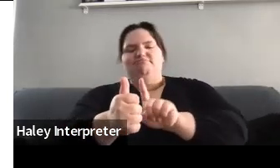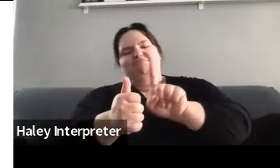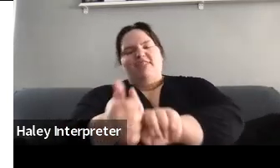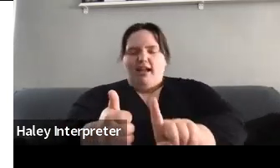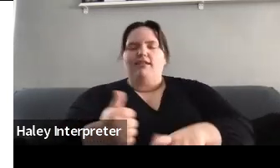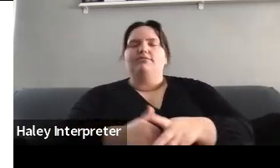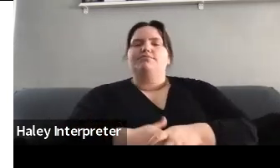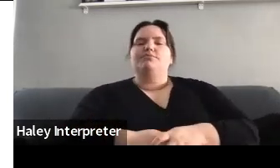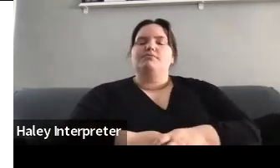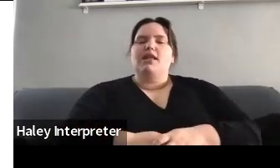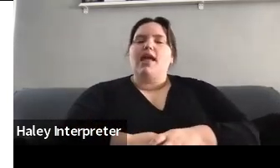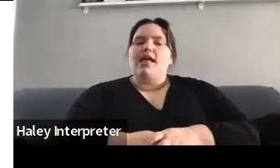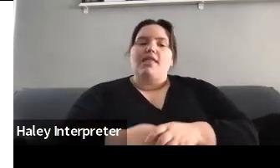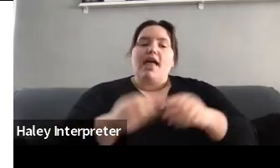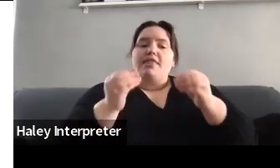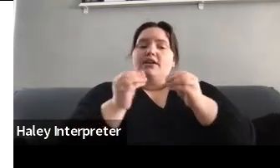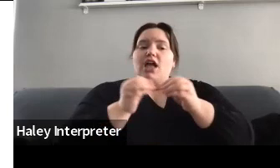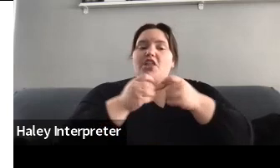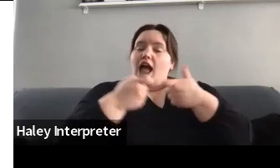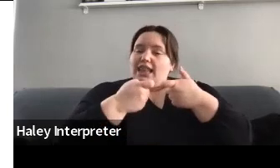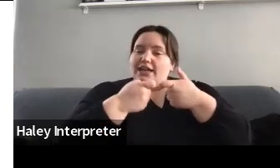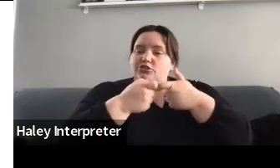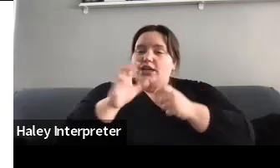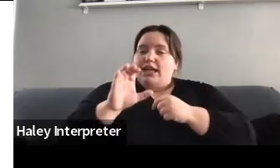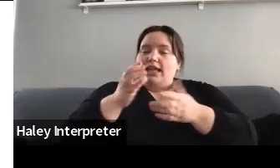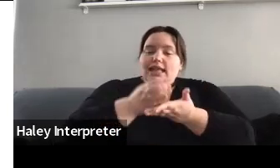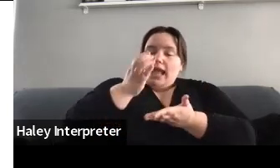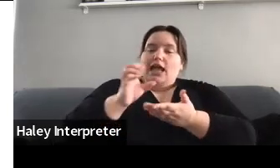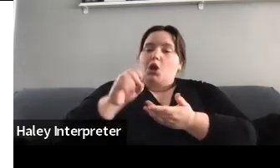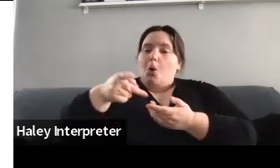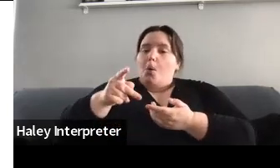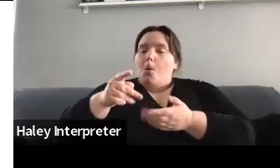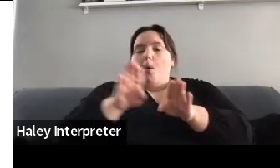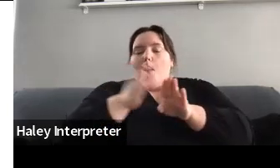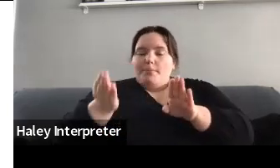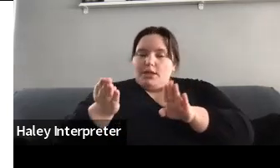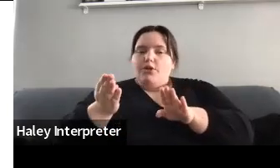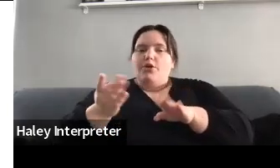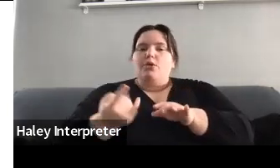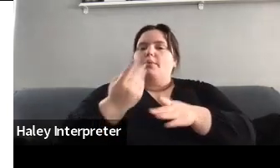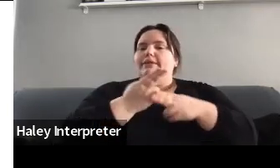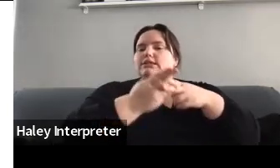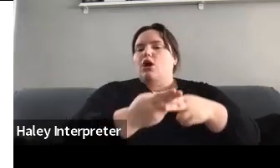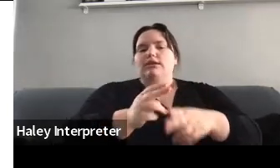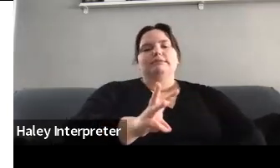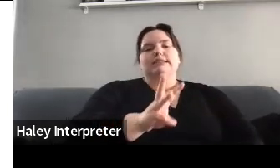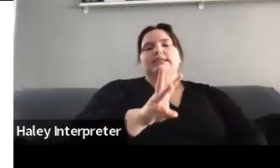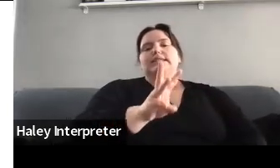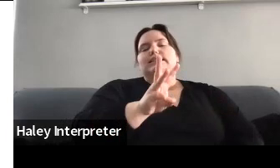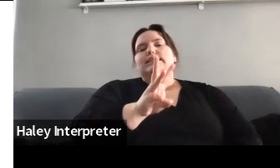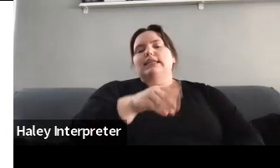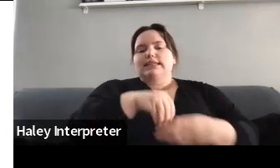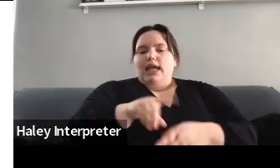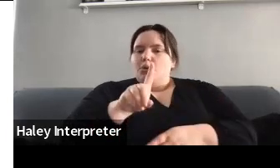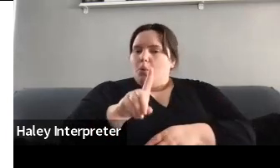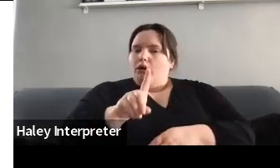need to open. We have other devices. One is called the 6-in-1 that allows you to pull